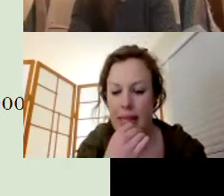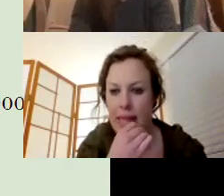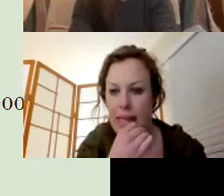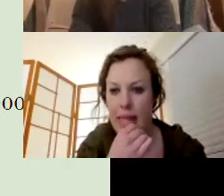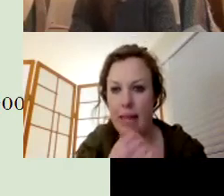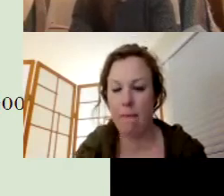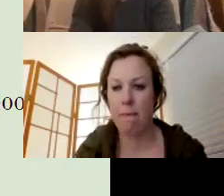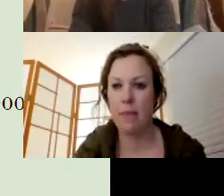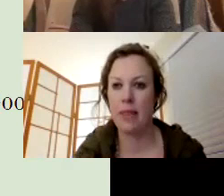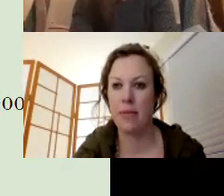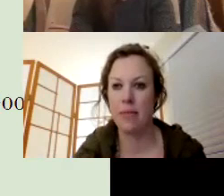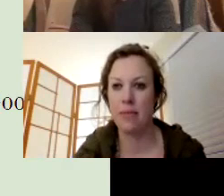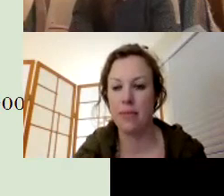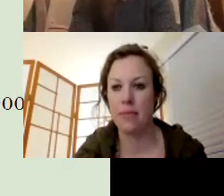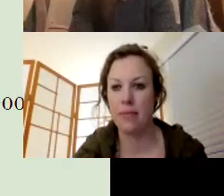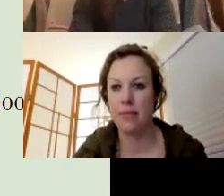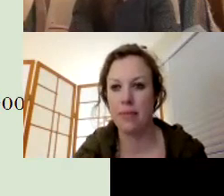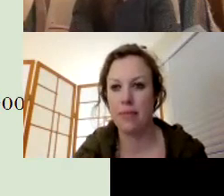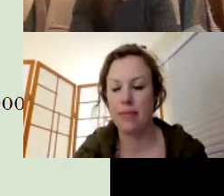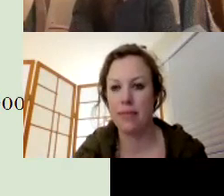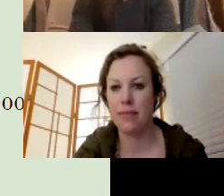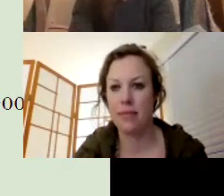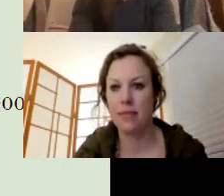say real quickly who you are and what school you're from.